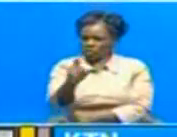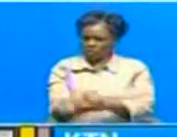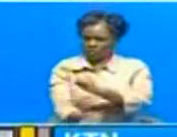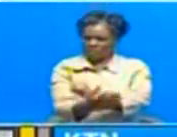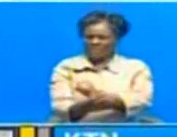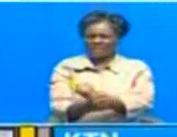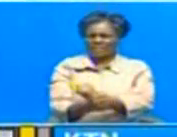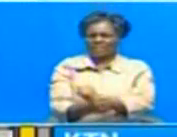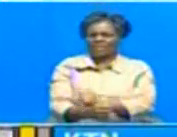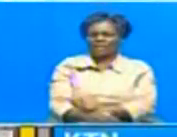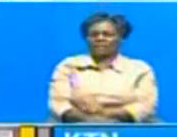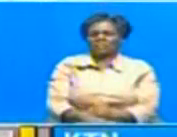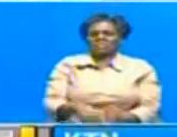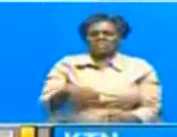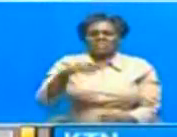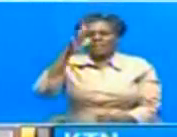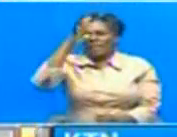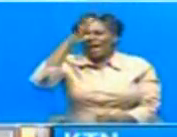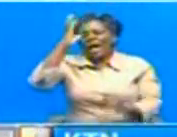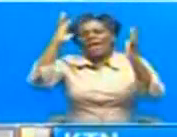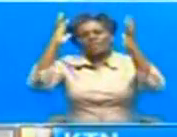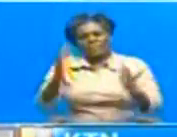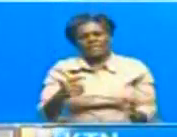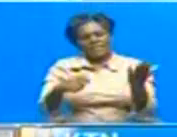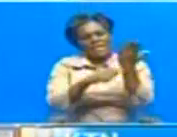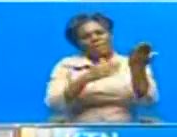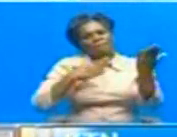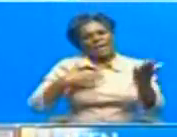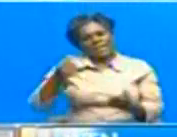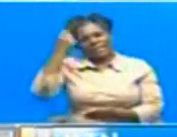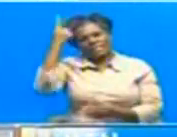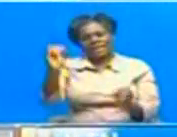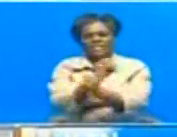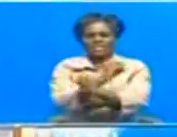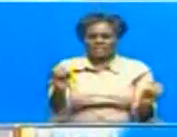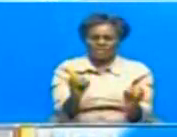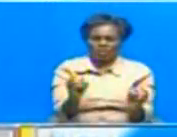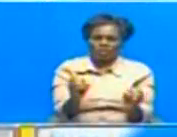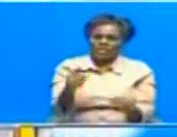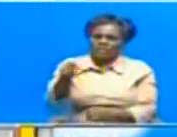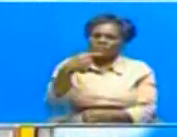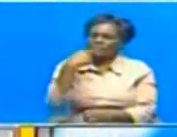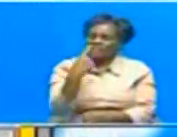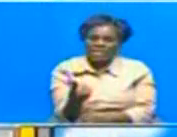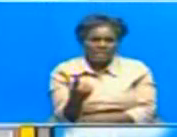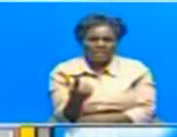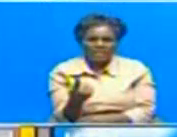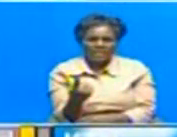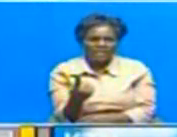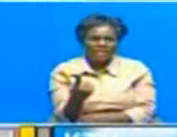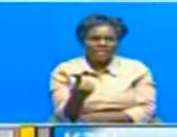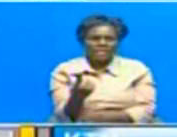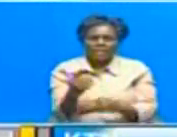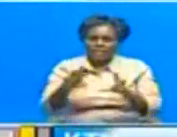Absolute rubbish. I mean, I don't even know how my name came into this. And Ojuang himself has denied that the tip he